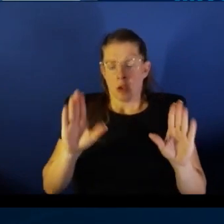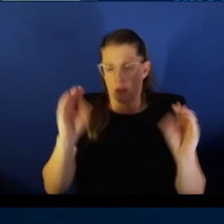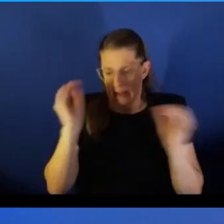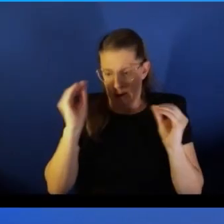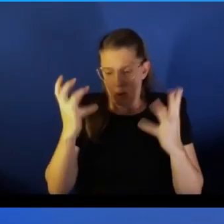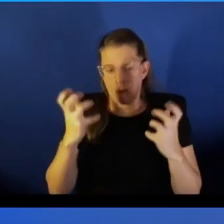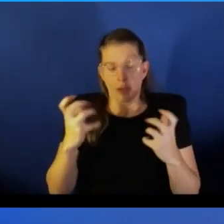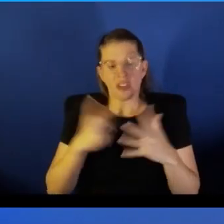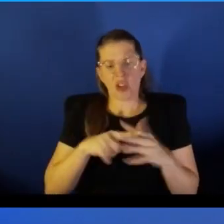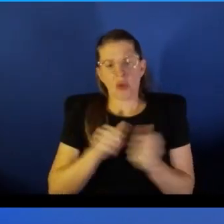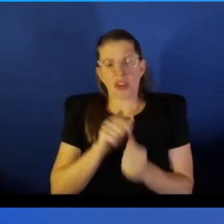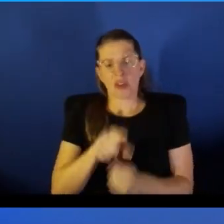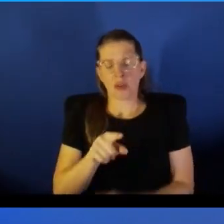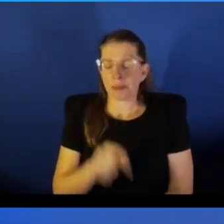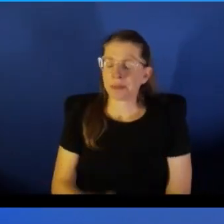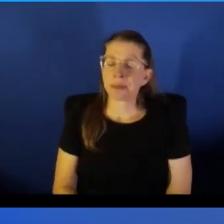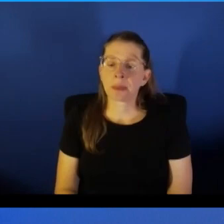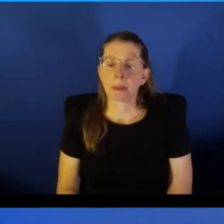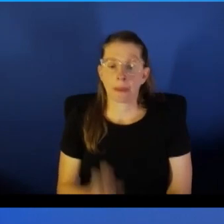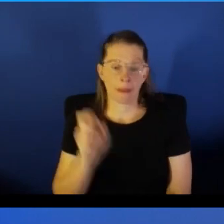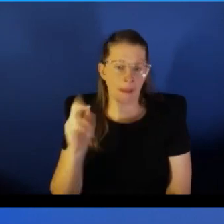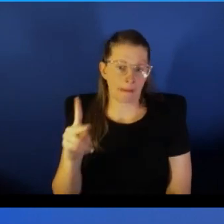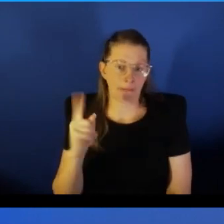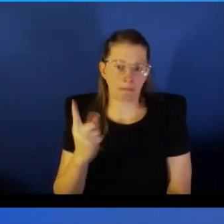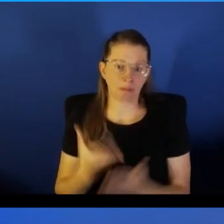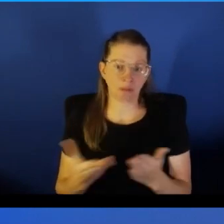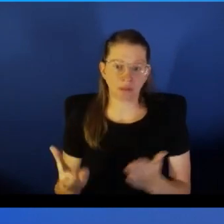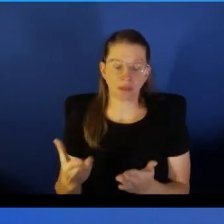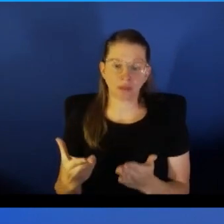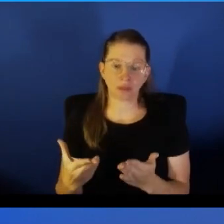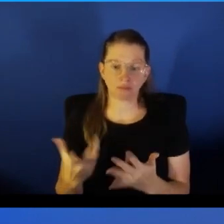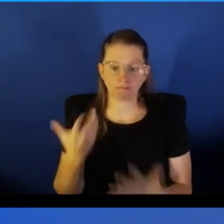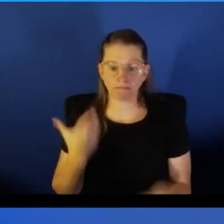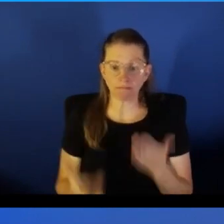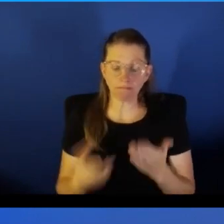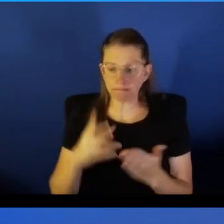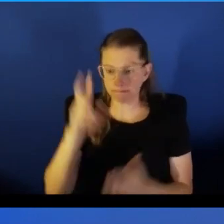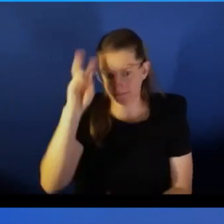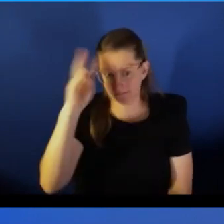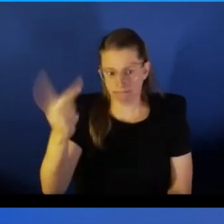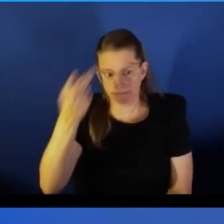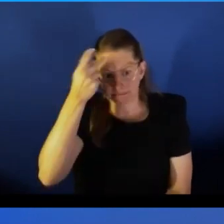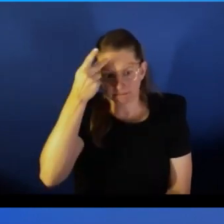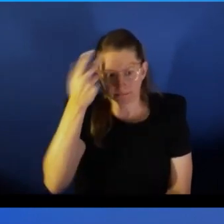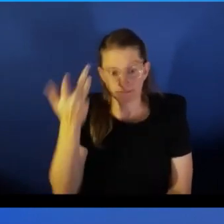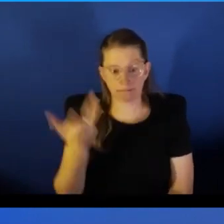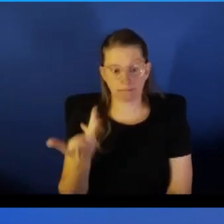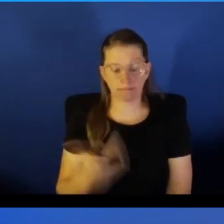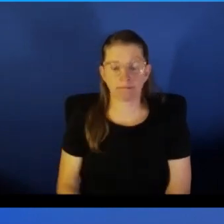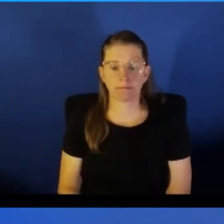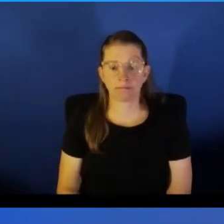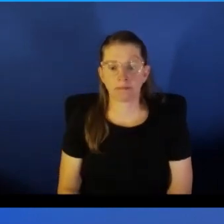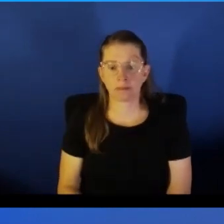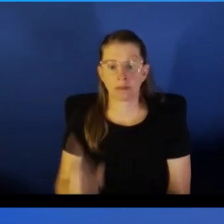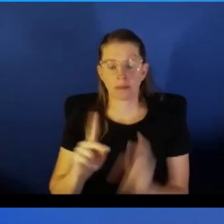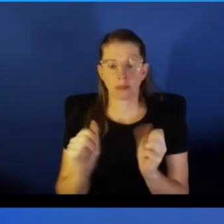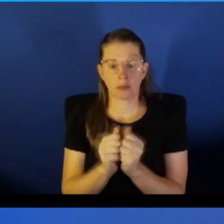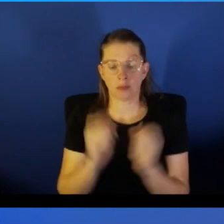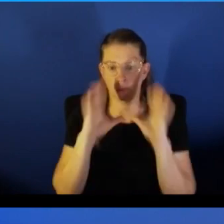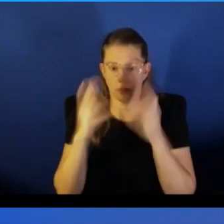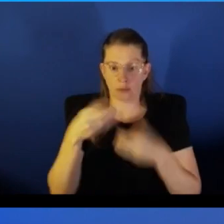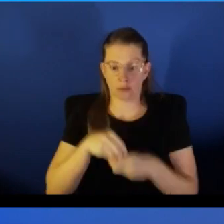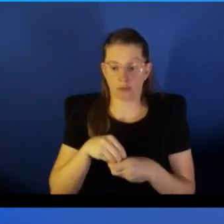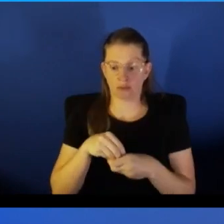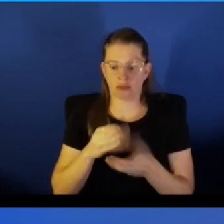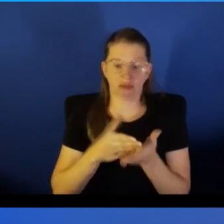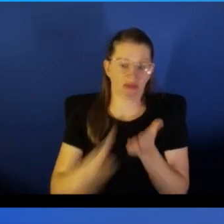say one of the things that might be misunderstood is that people with autism aren't interested in having social